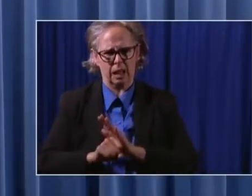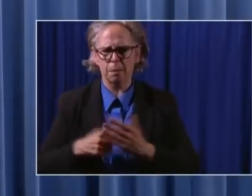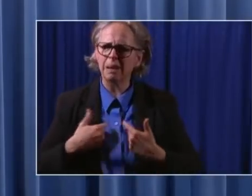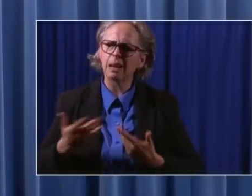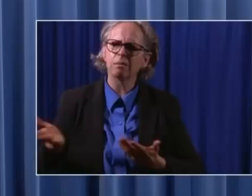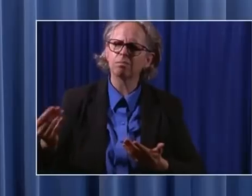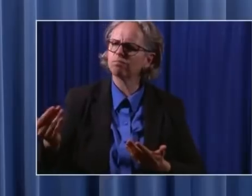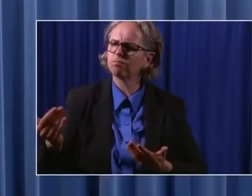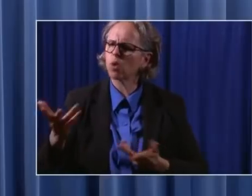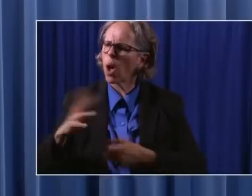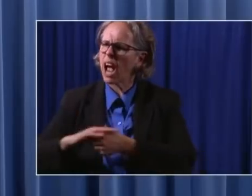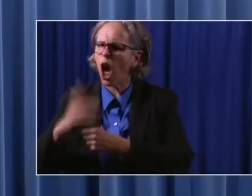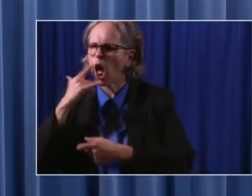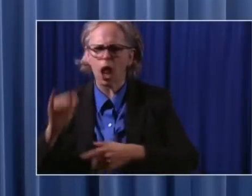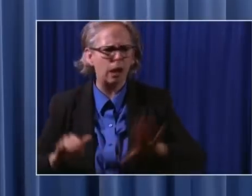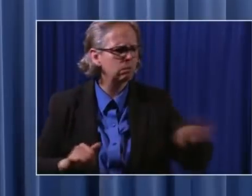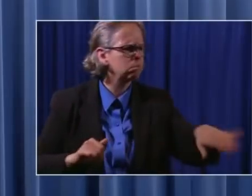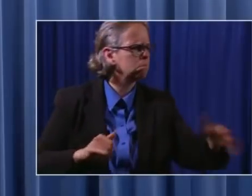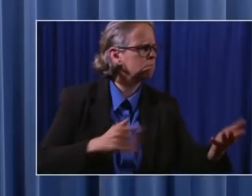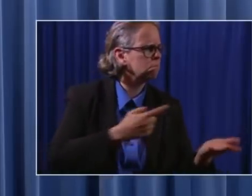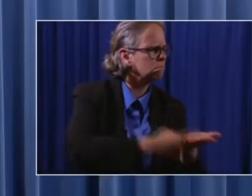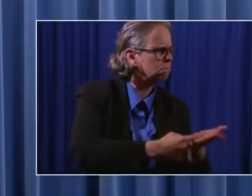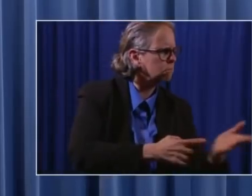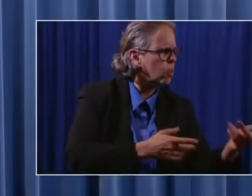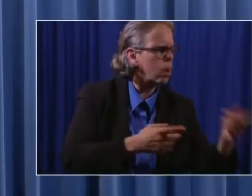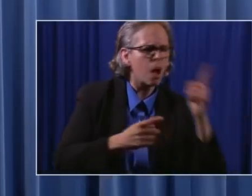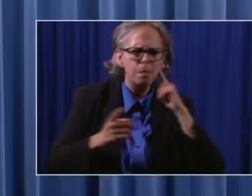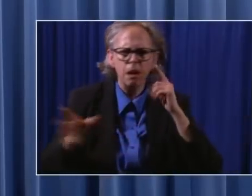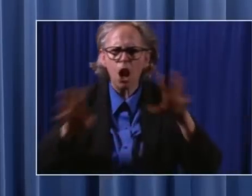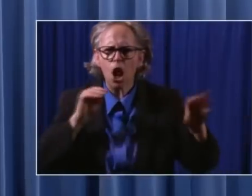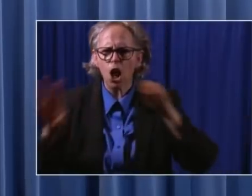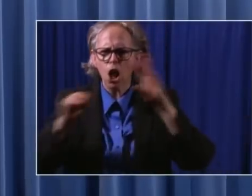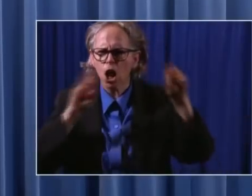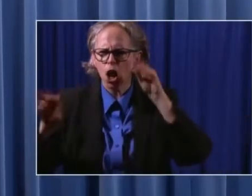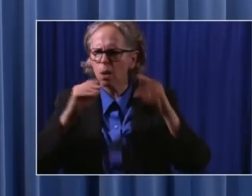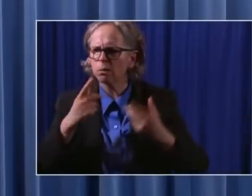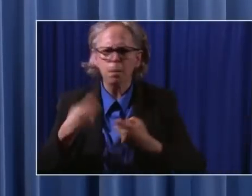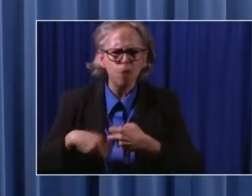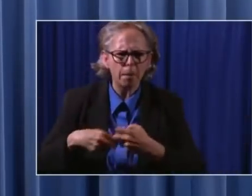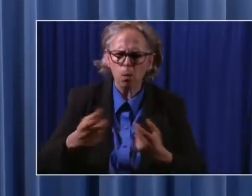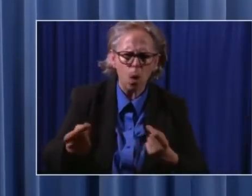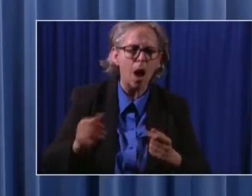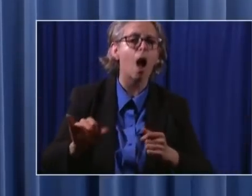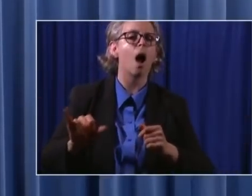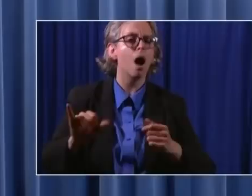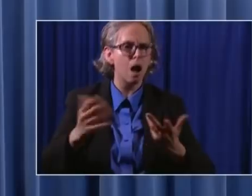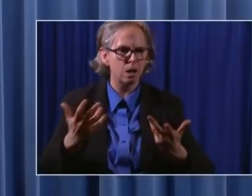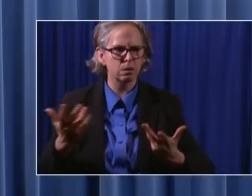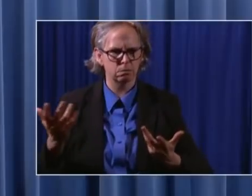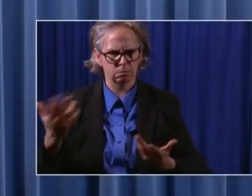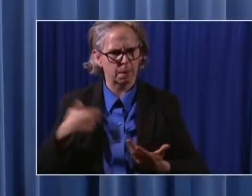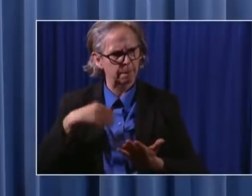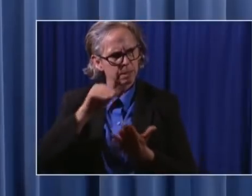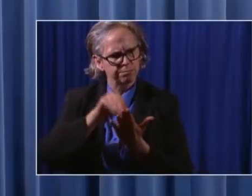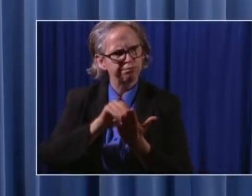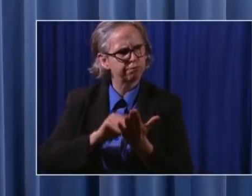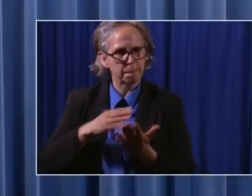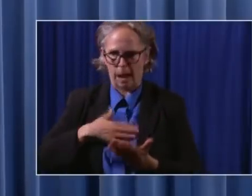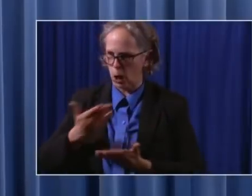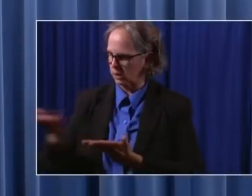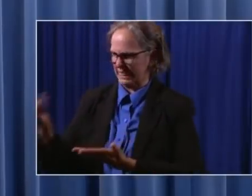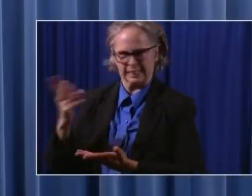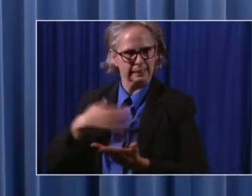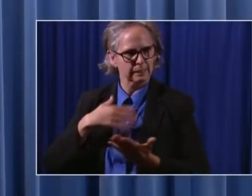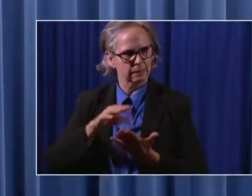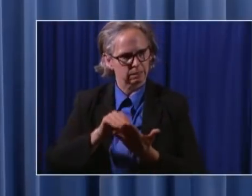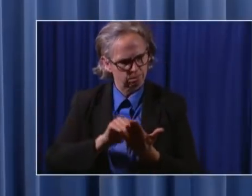You know, what type of things are causing the problems? So these are the notes I wrote down. These are my notes.